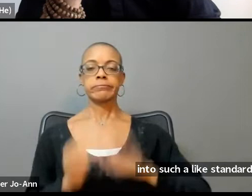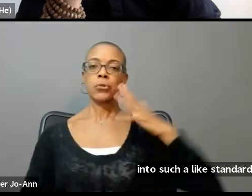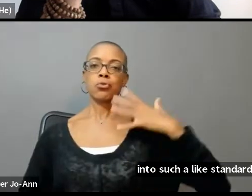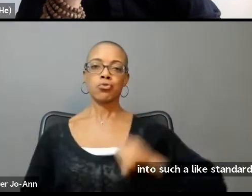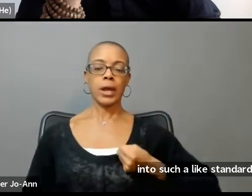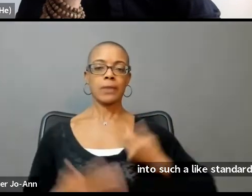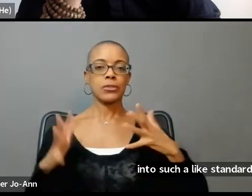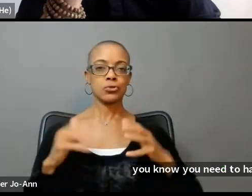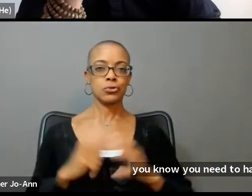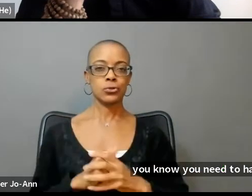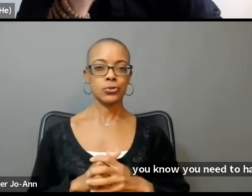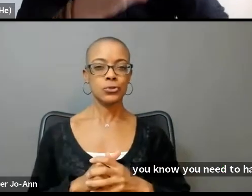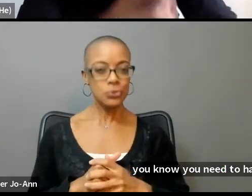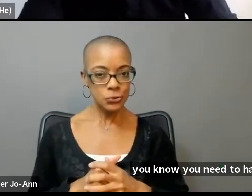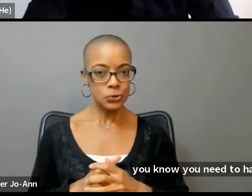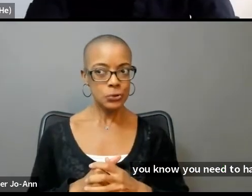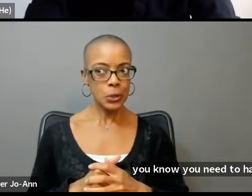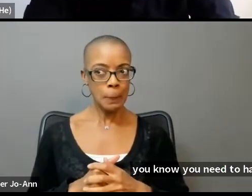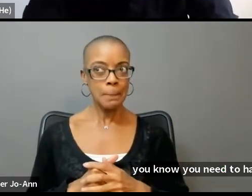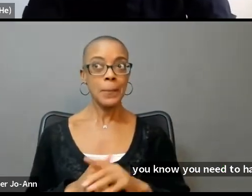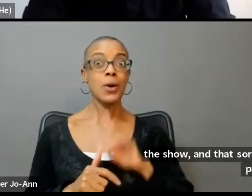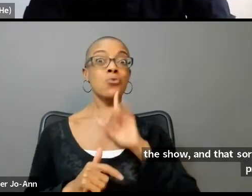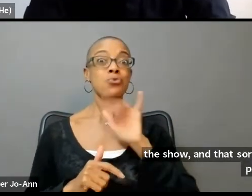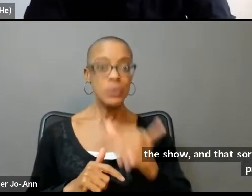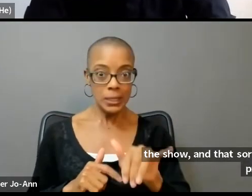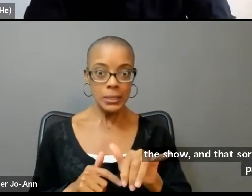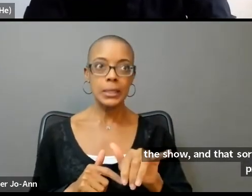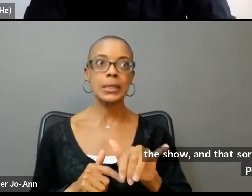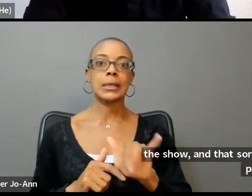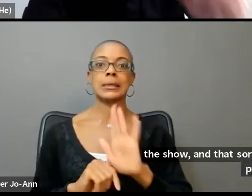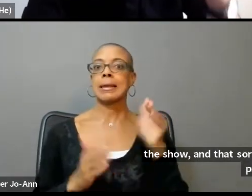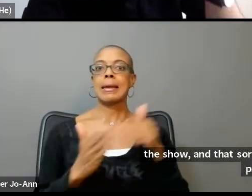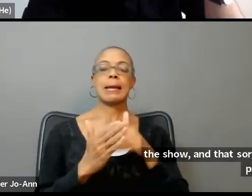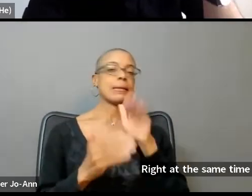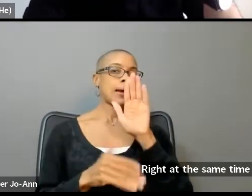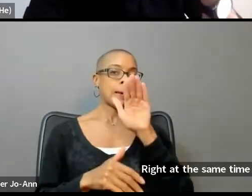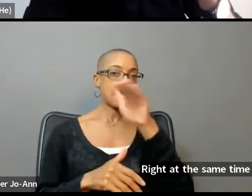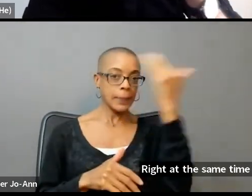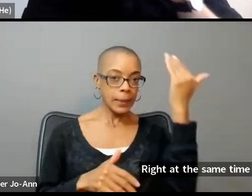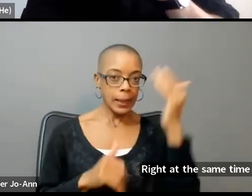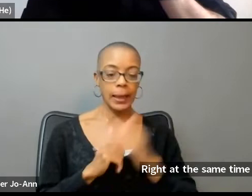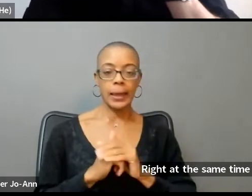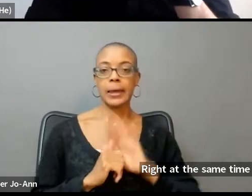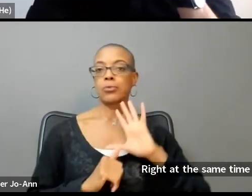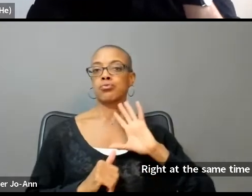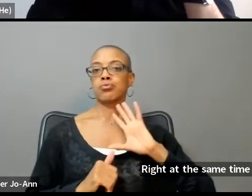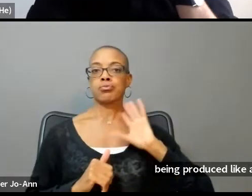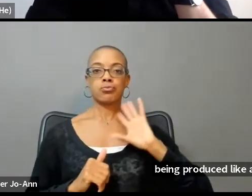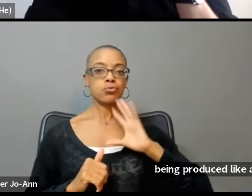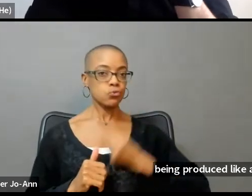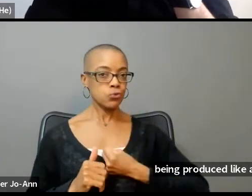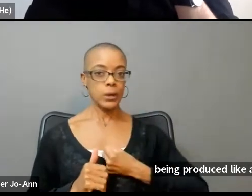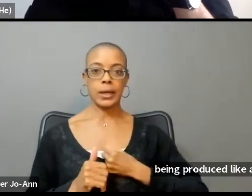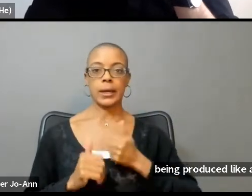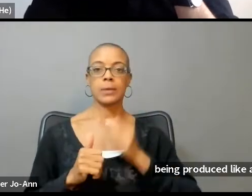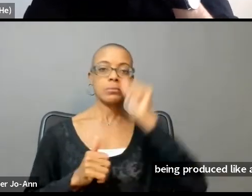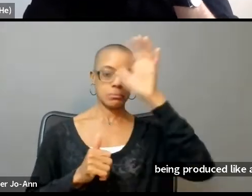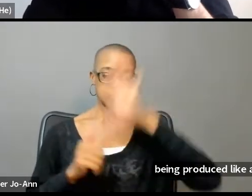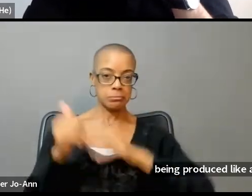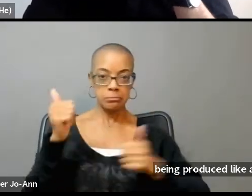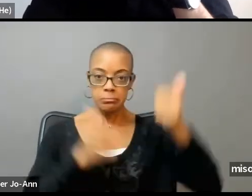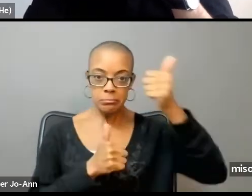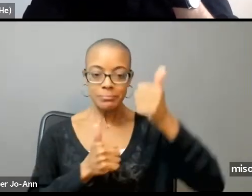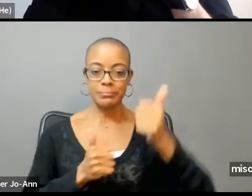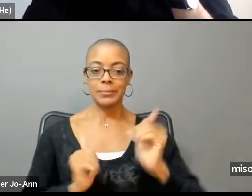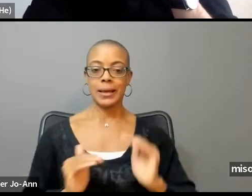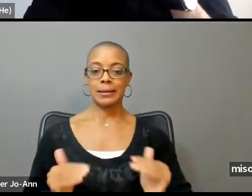At the same time that all these other things are being produced, like anti-Blackness on the show, misogyny, trans misogyny, classism, et cetera, et cetera.